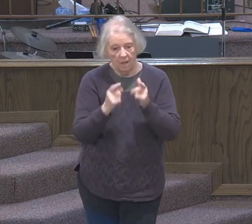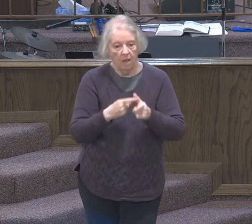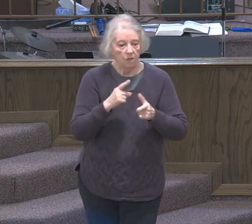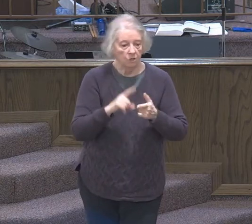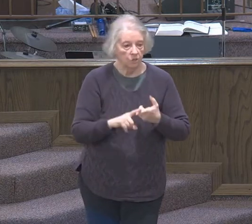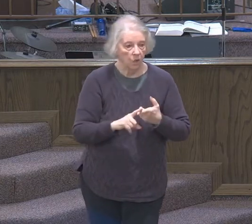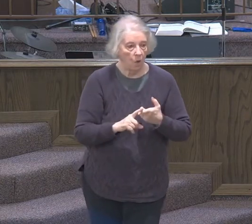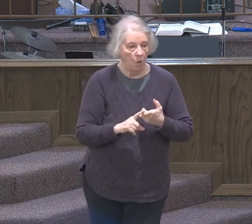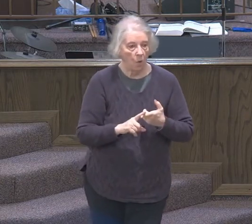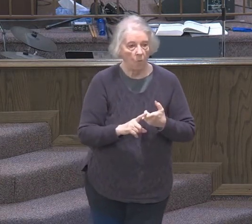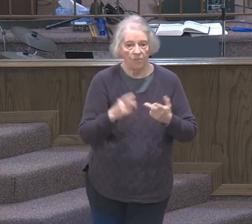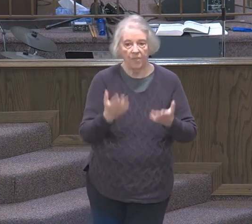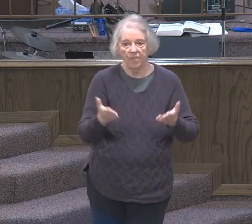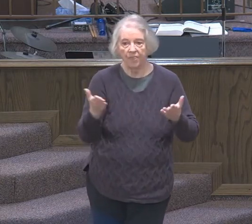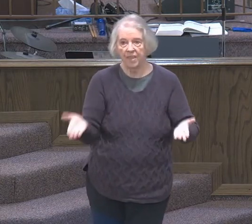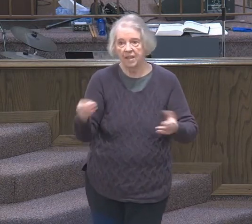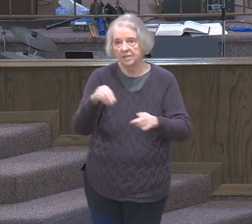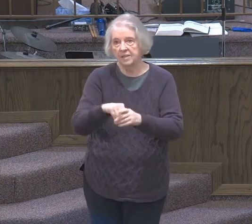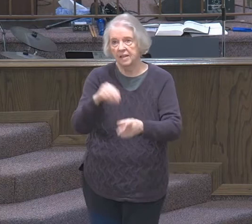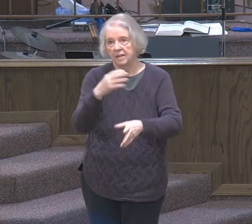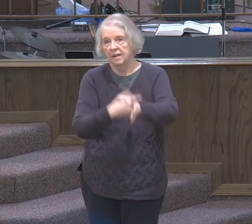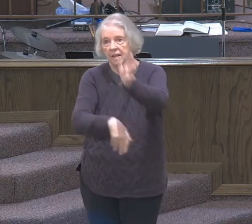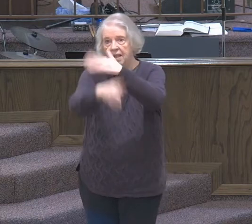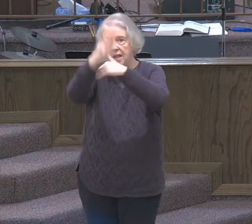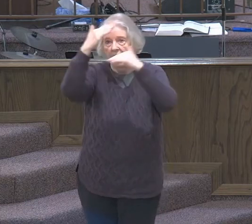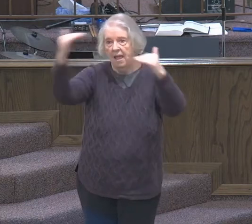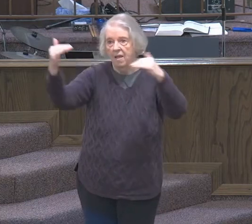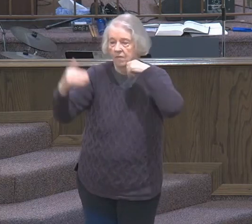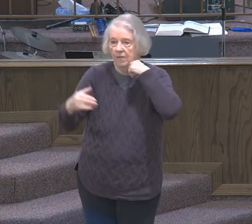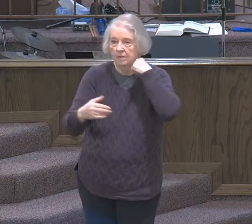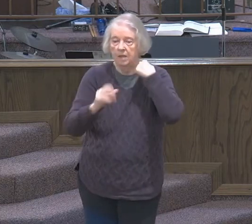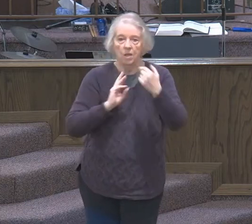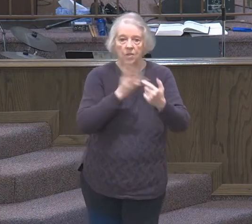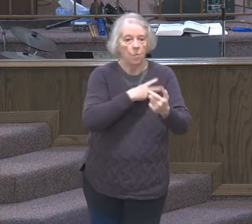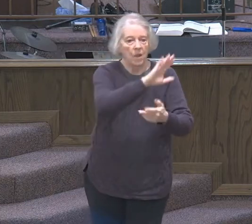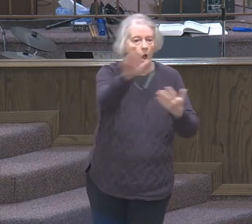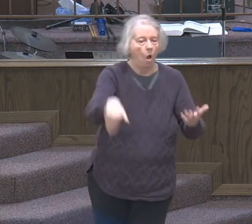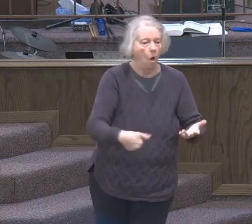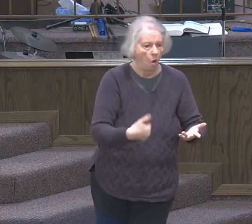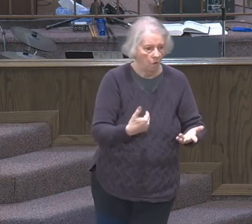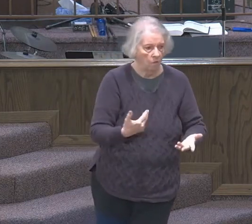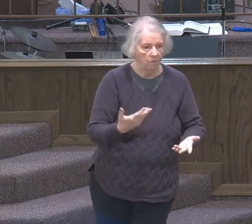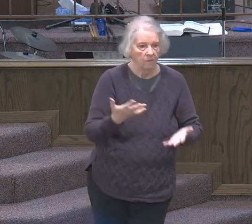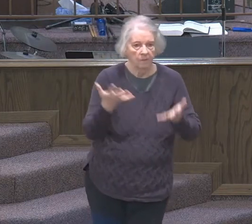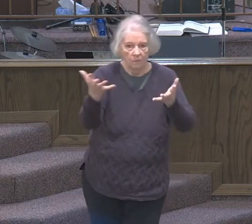we long for, we so much want to be able to witness, they fell down